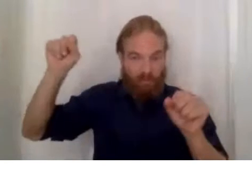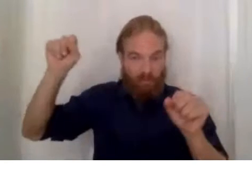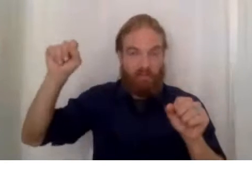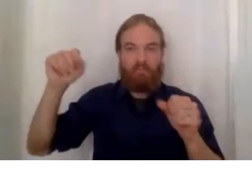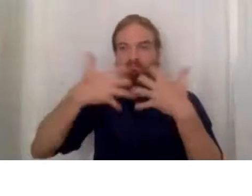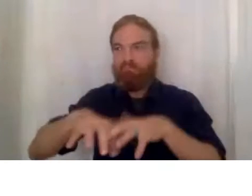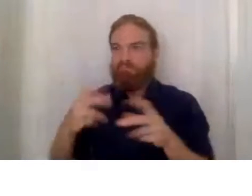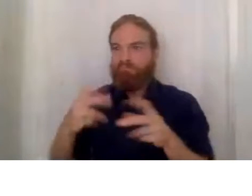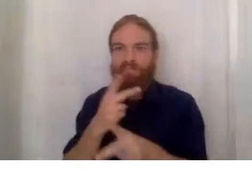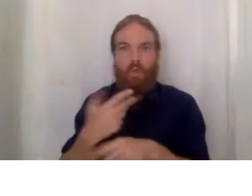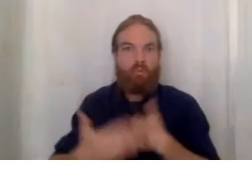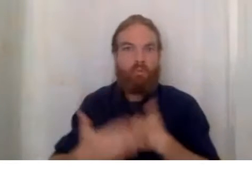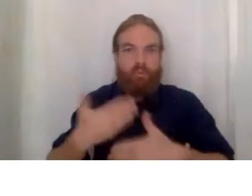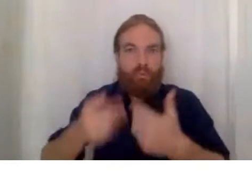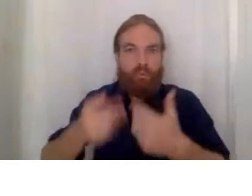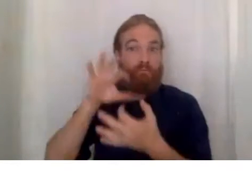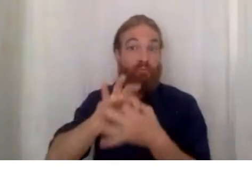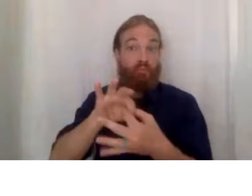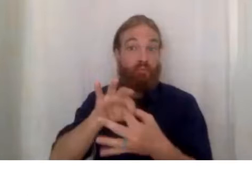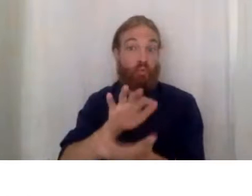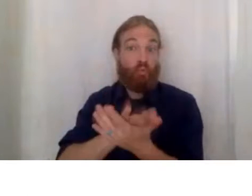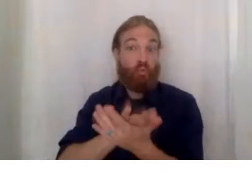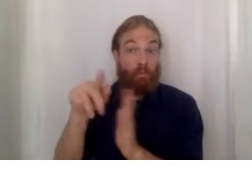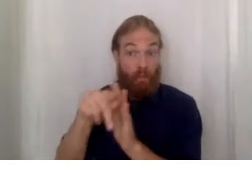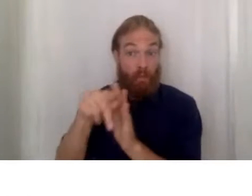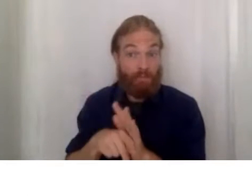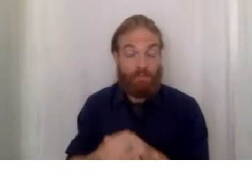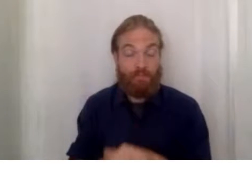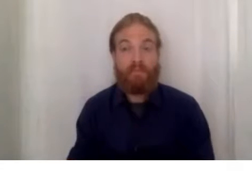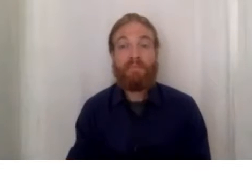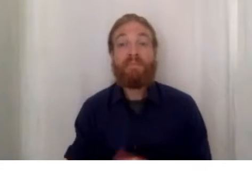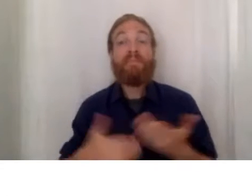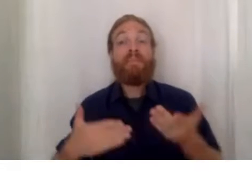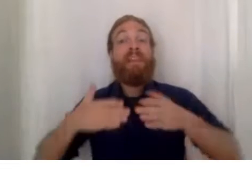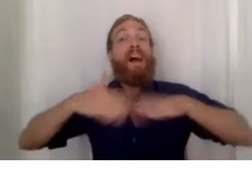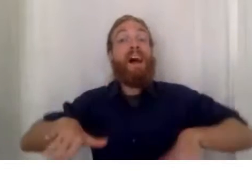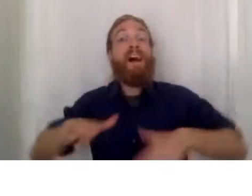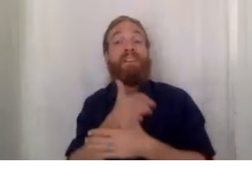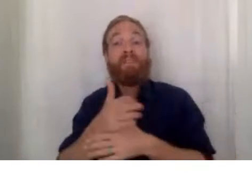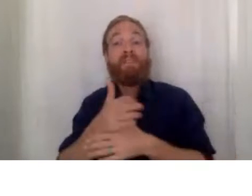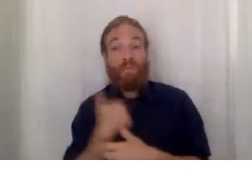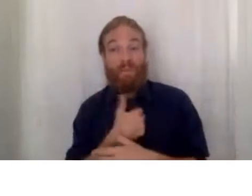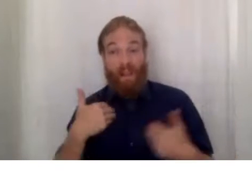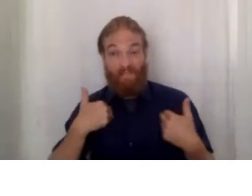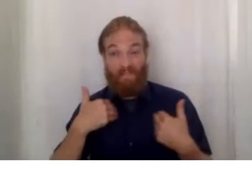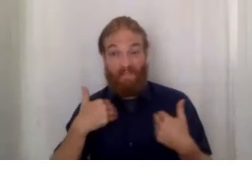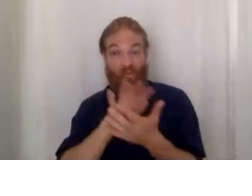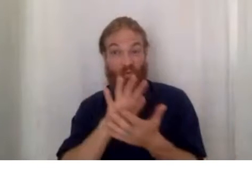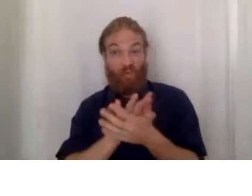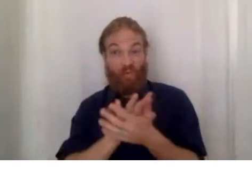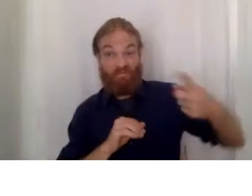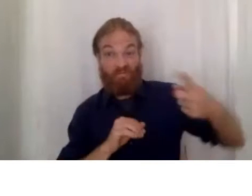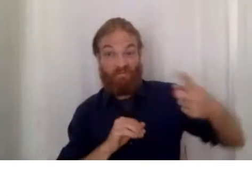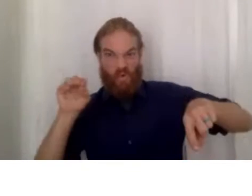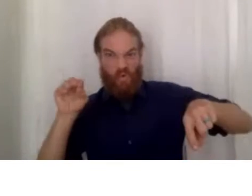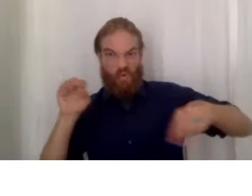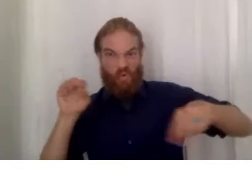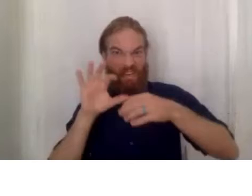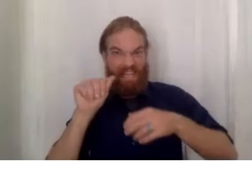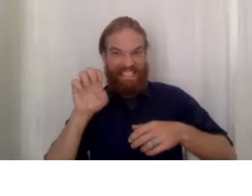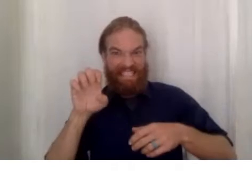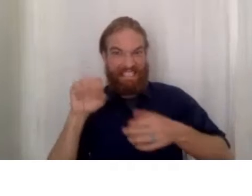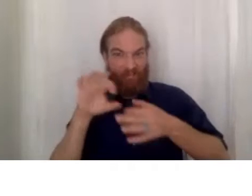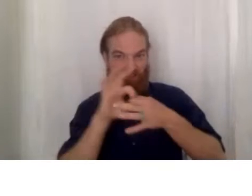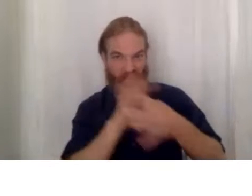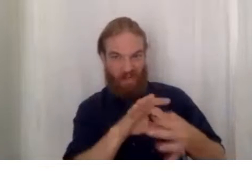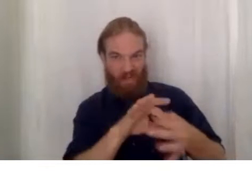have 40 school-related COVID-19 cases reported every day through case investigation and contact tracing. So our team has